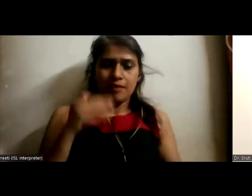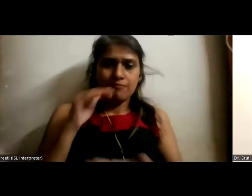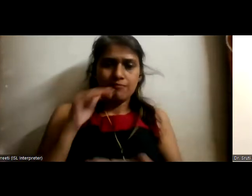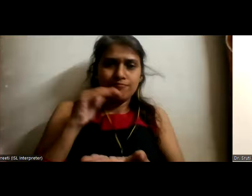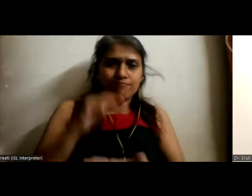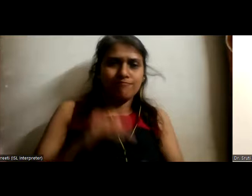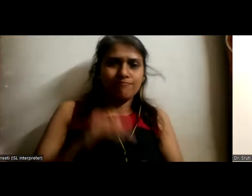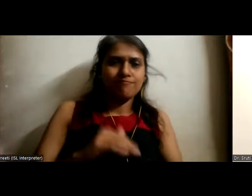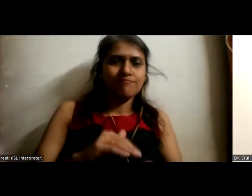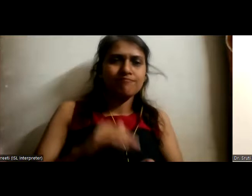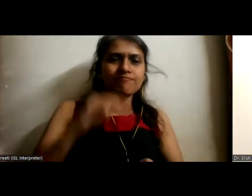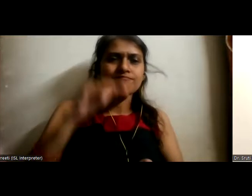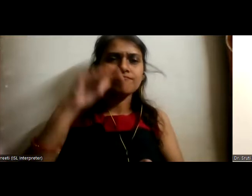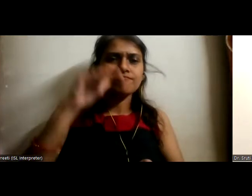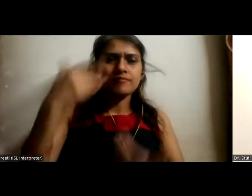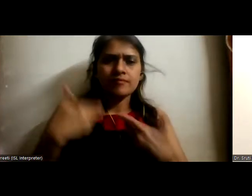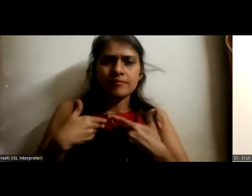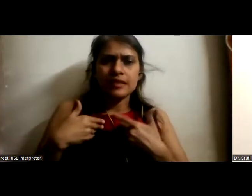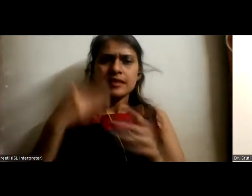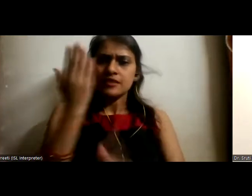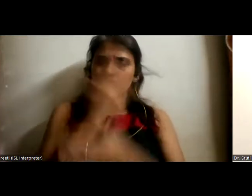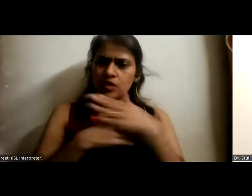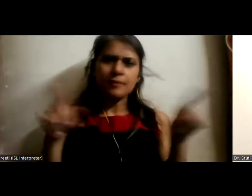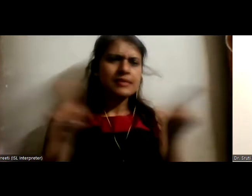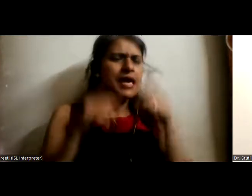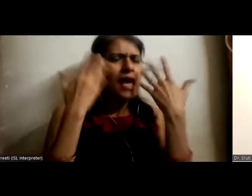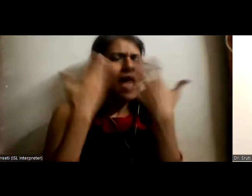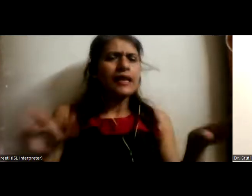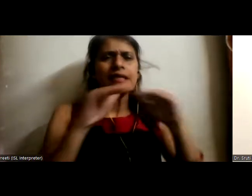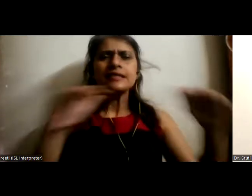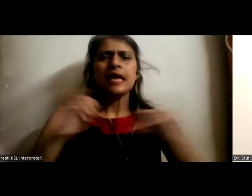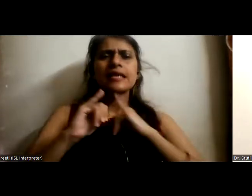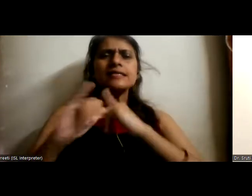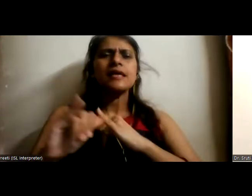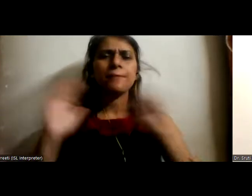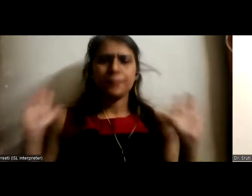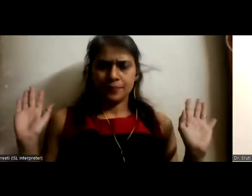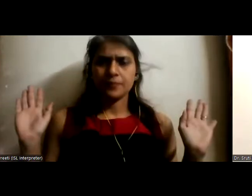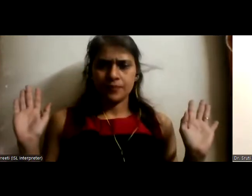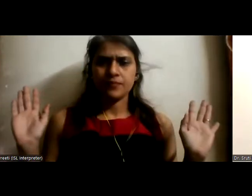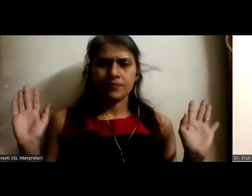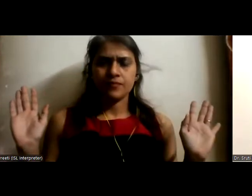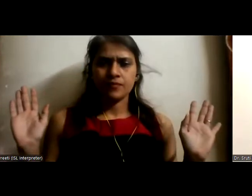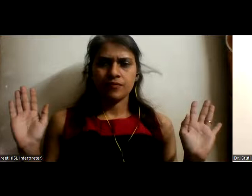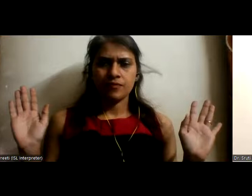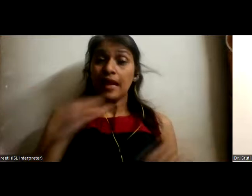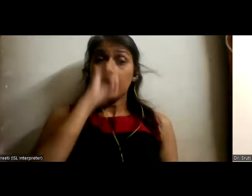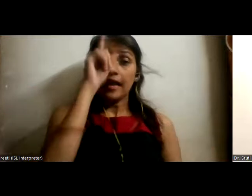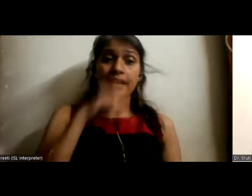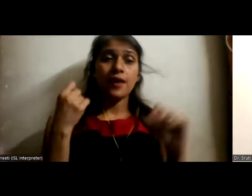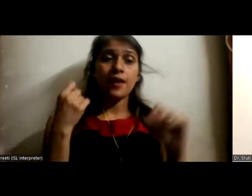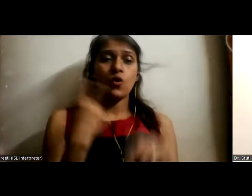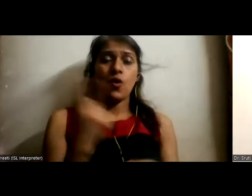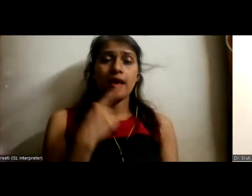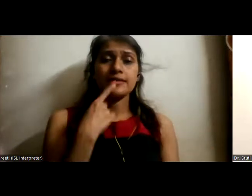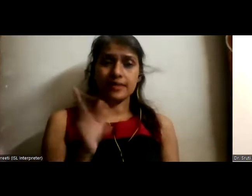my rights are the same as any child in India. So I'm talking in the context of